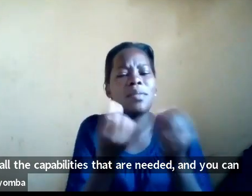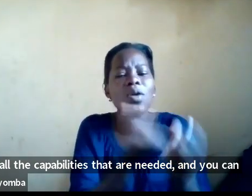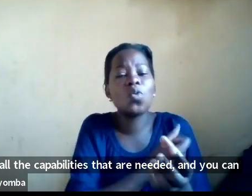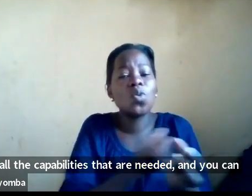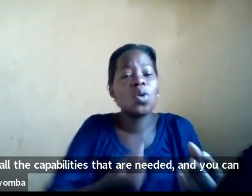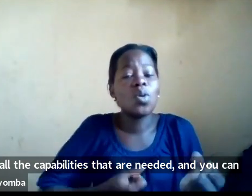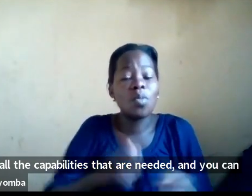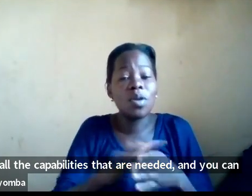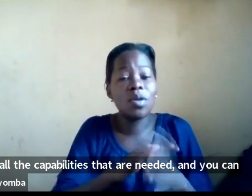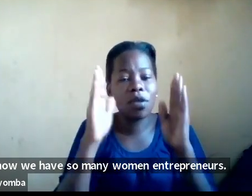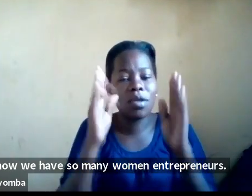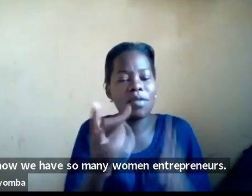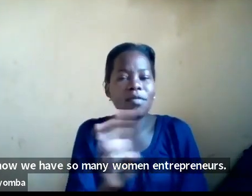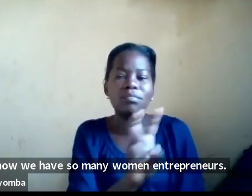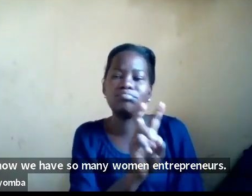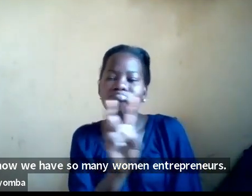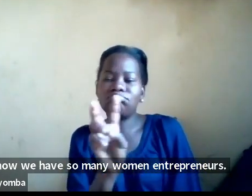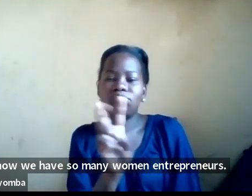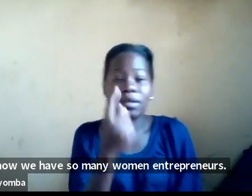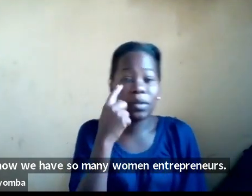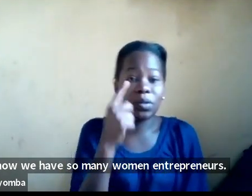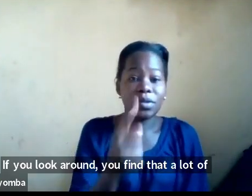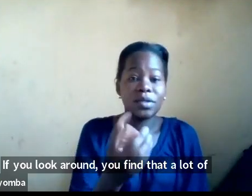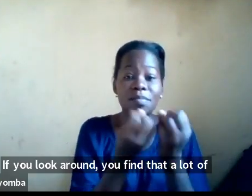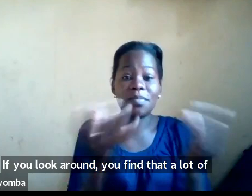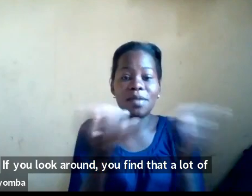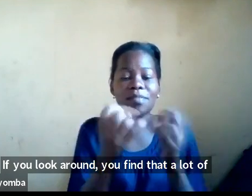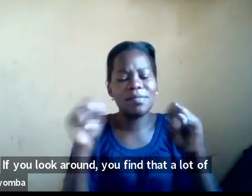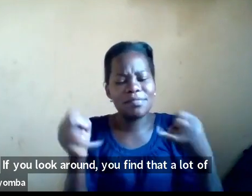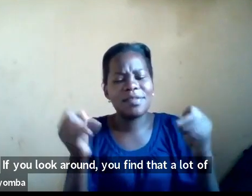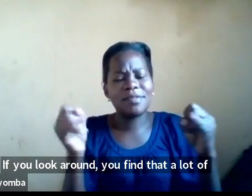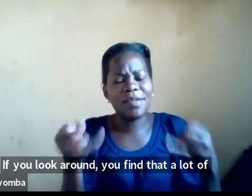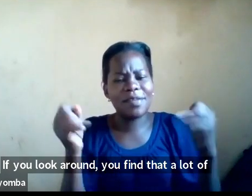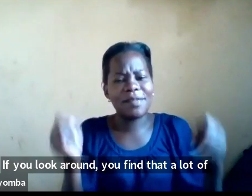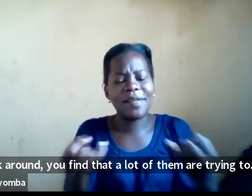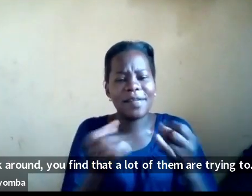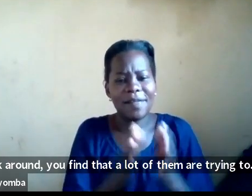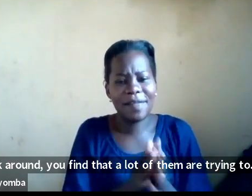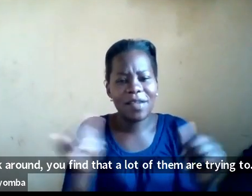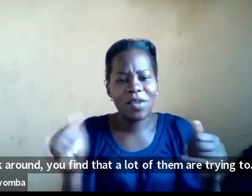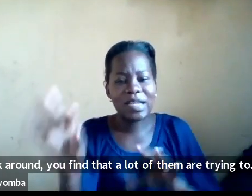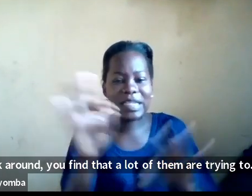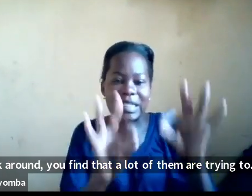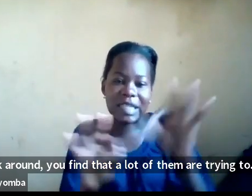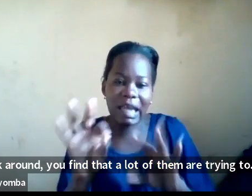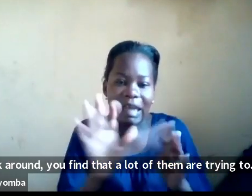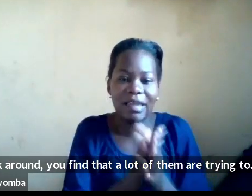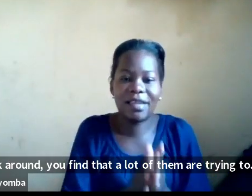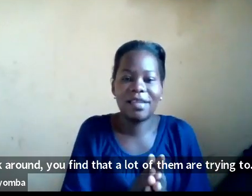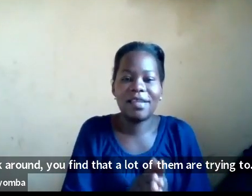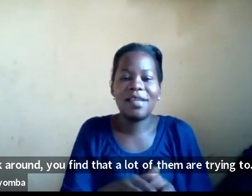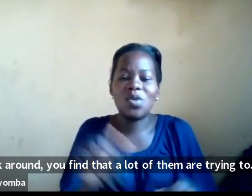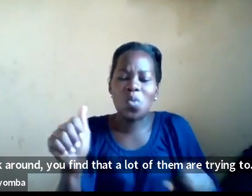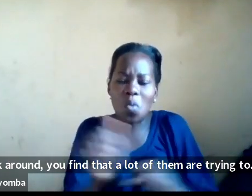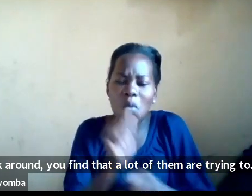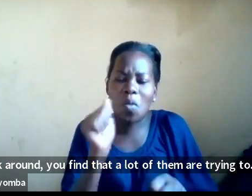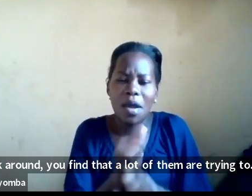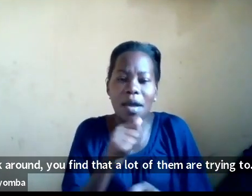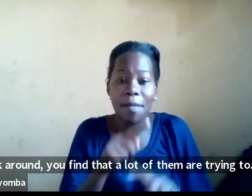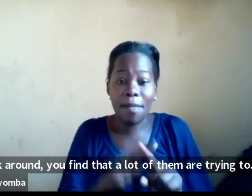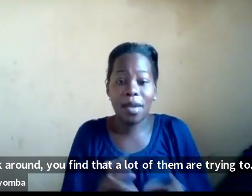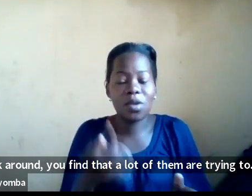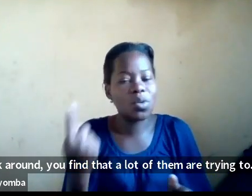If you look around, you'll find that a lot of them are trying to design, to thrive in this space. But it's just